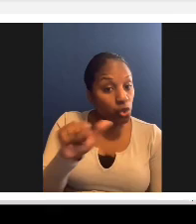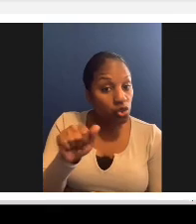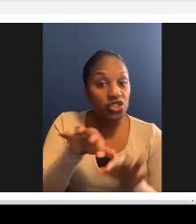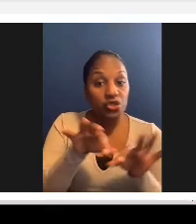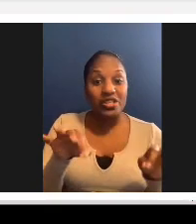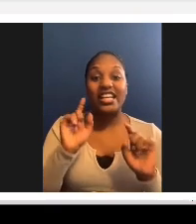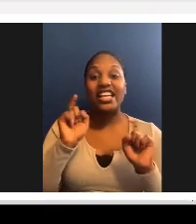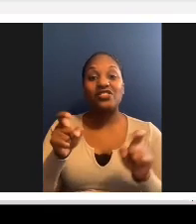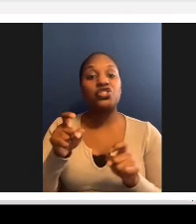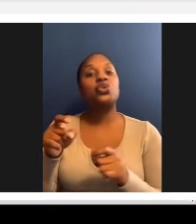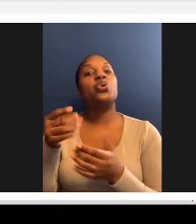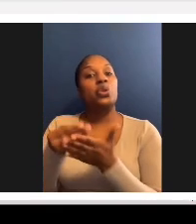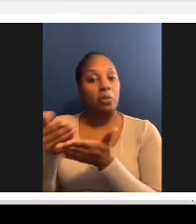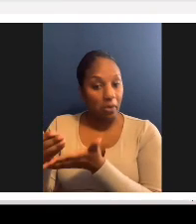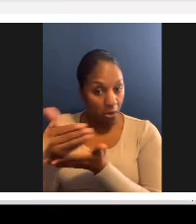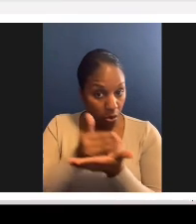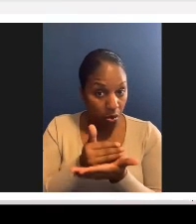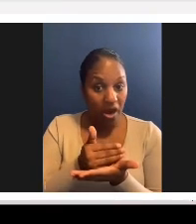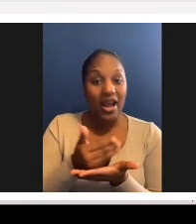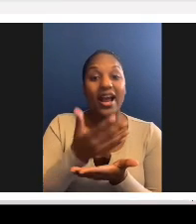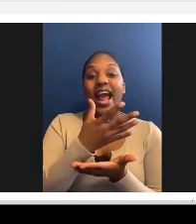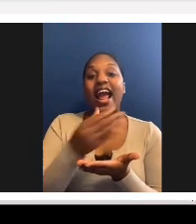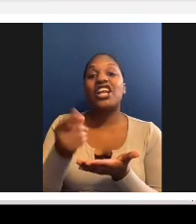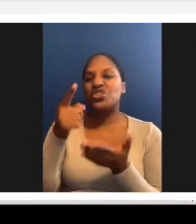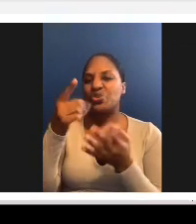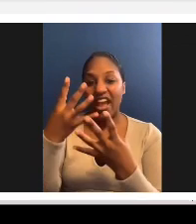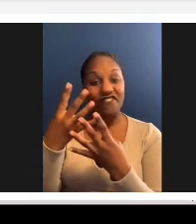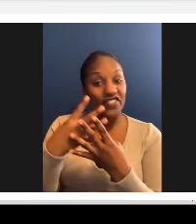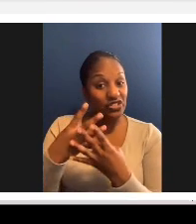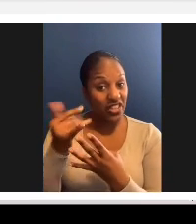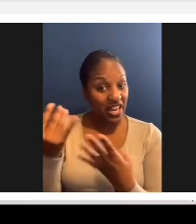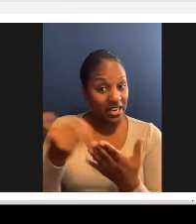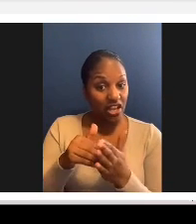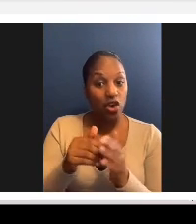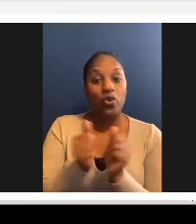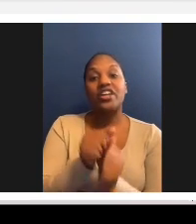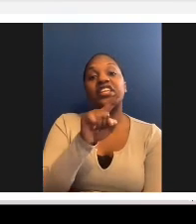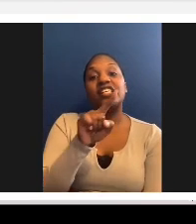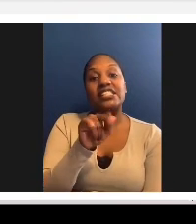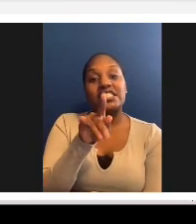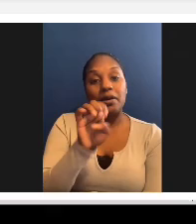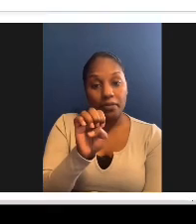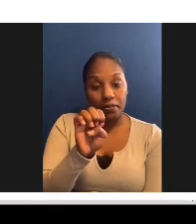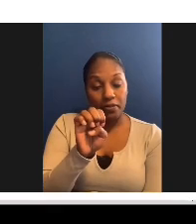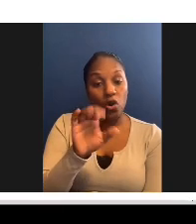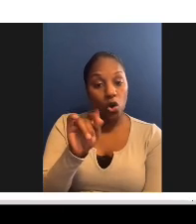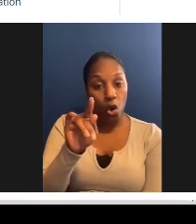average salary. And again, you can filter that by the zip code or the state.